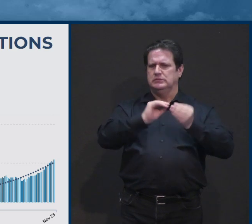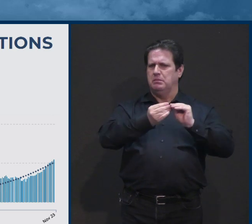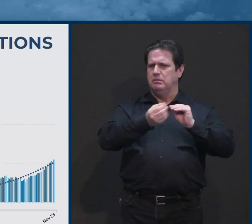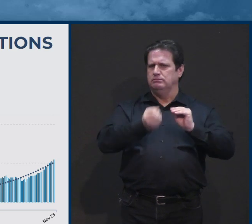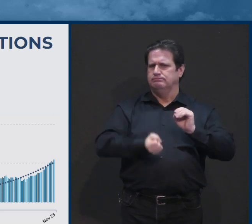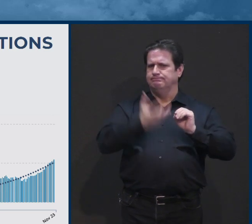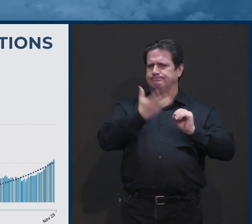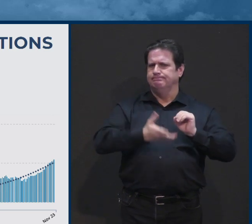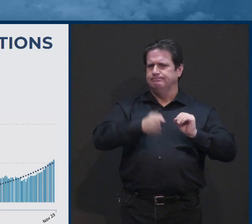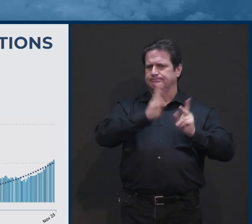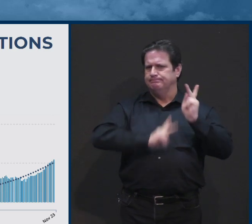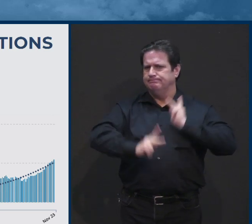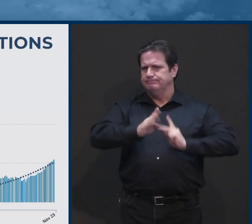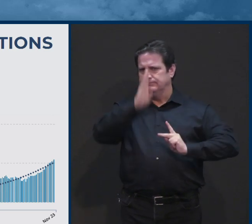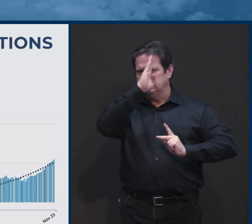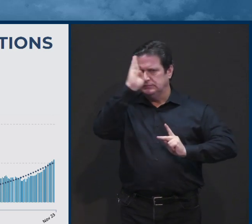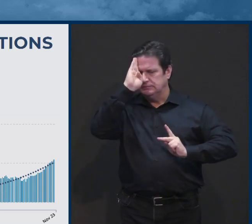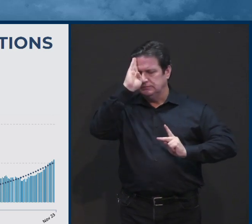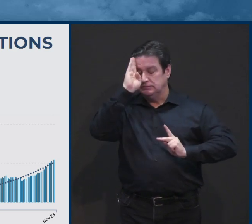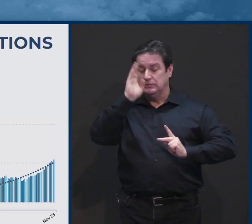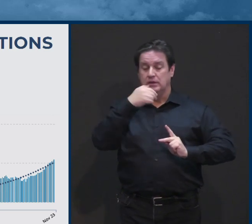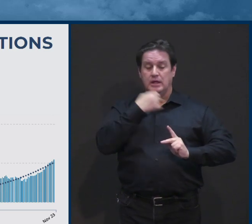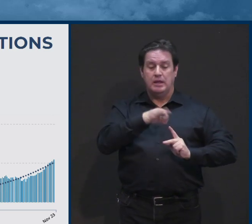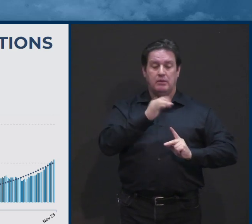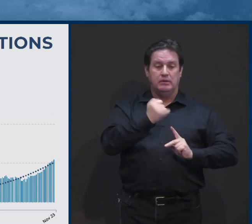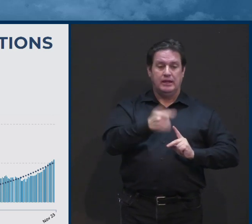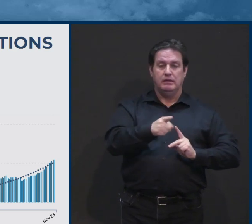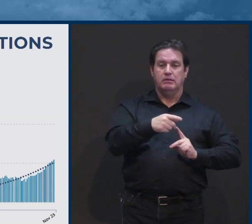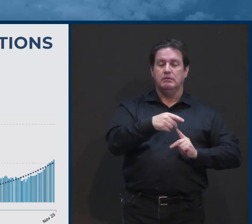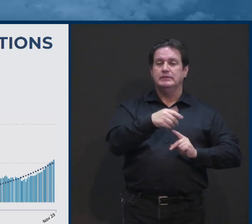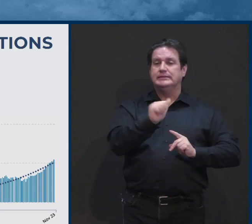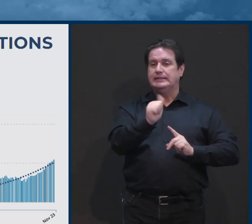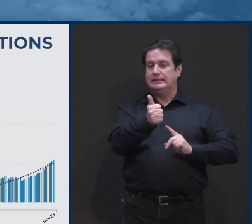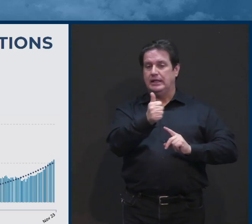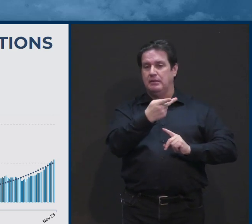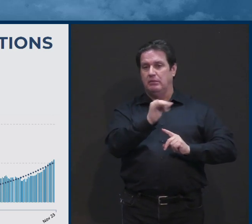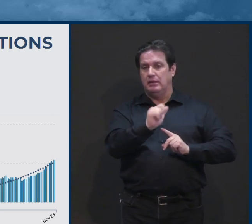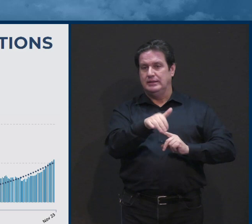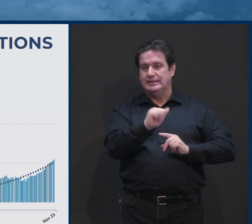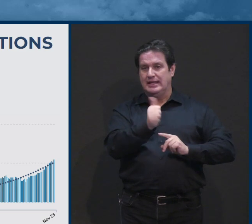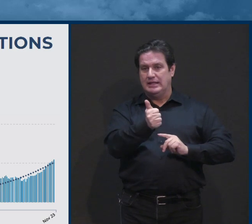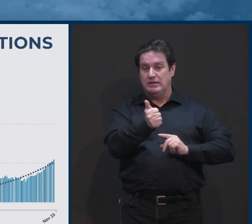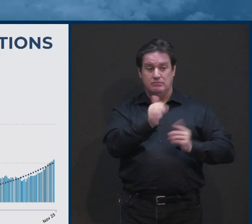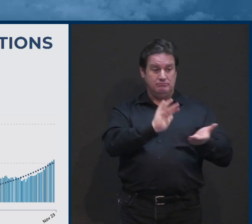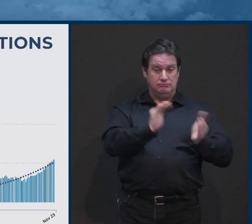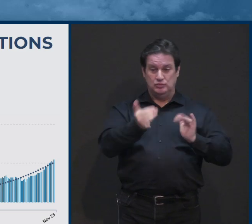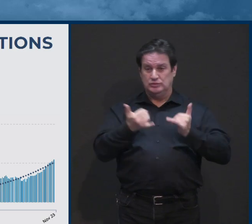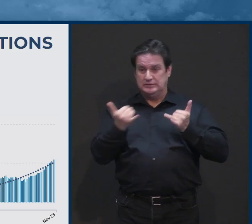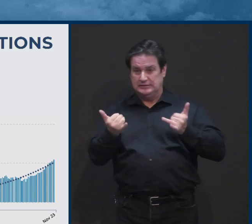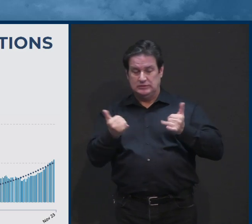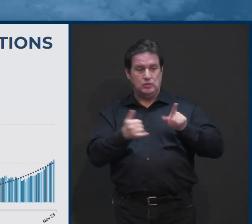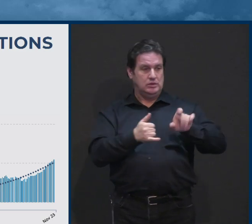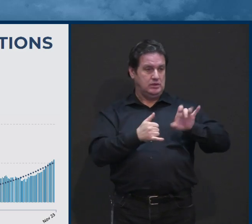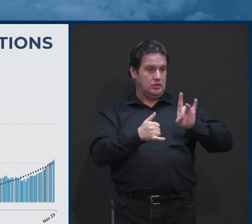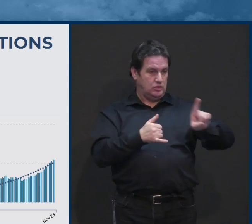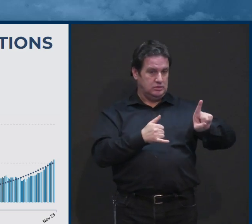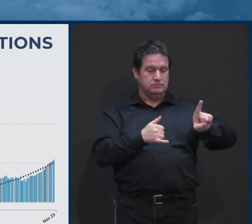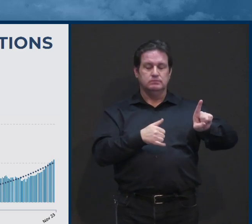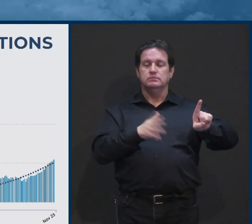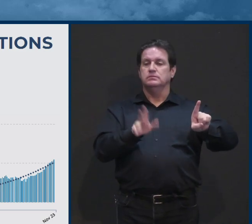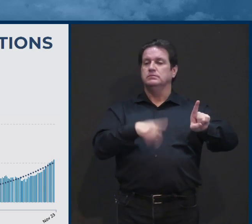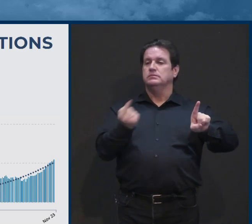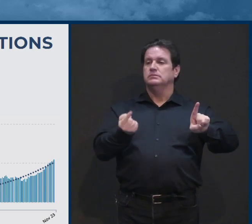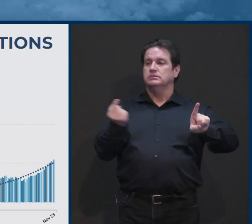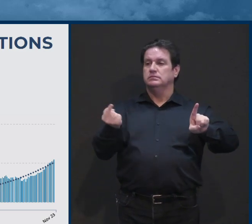hospitalizations. On April the 10th, we were at 181, so about where we are today. A week later, because of